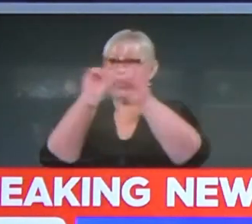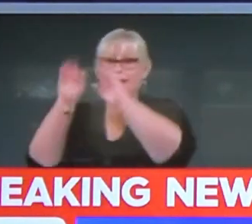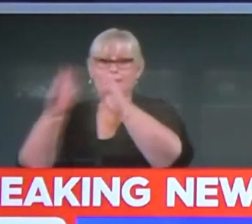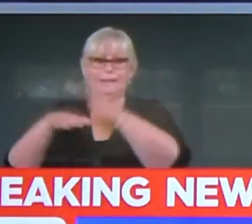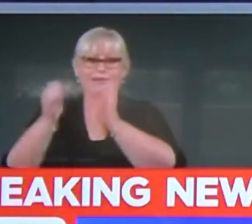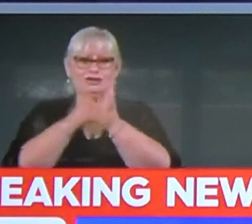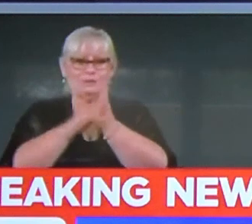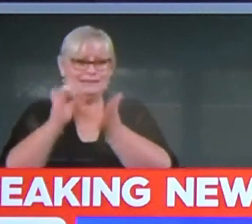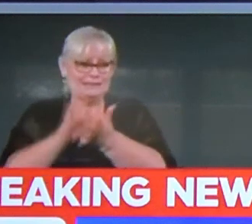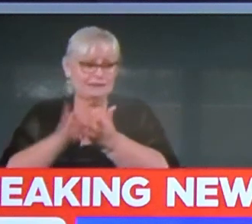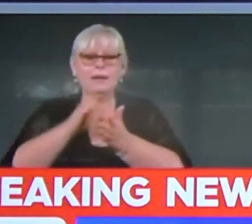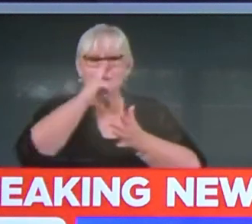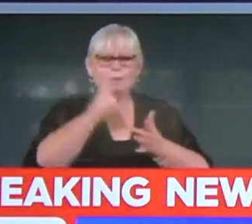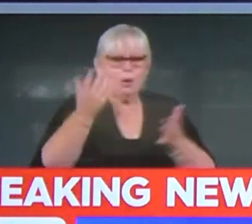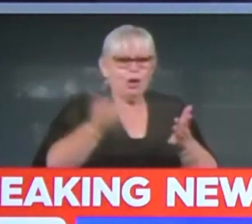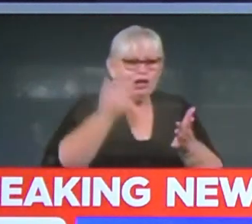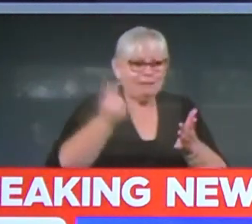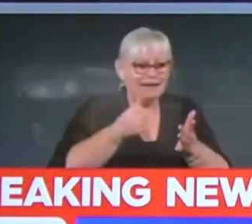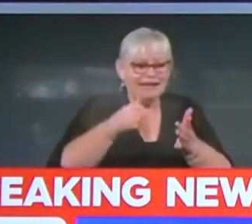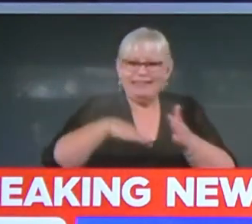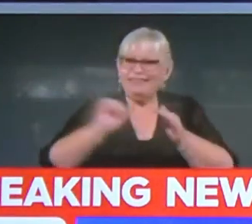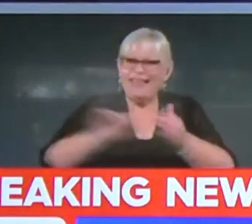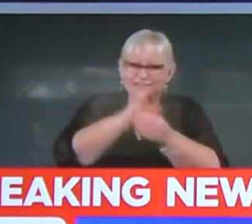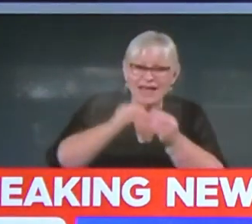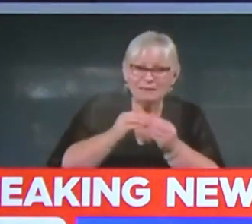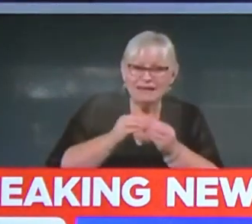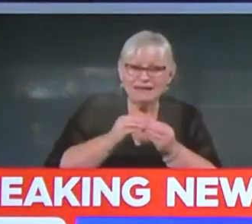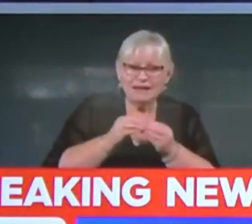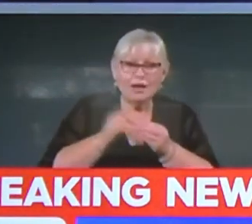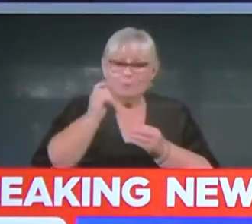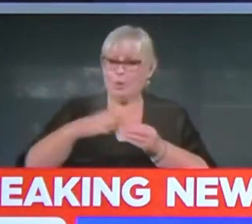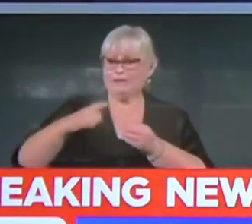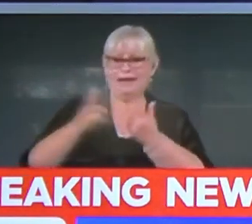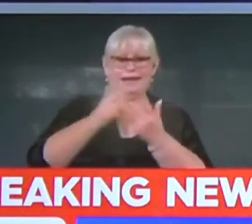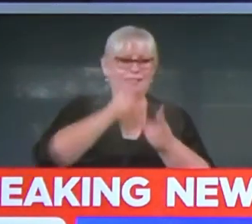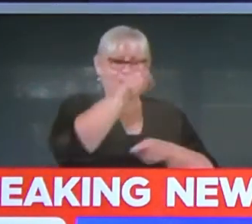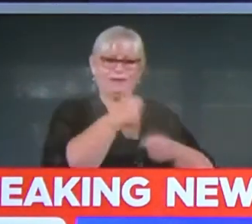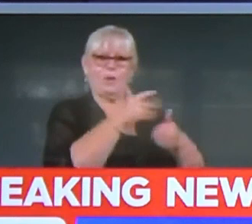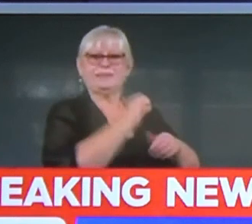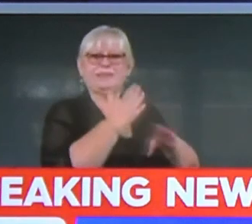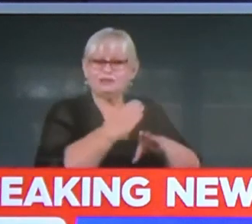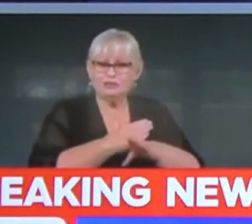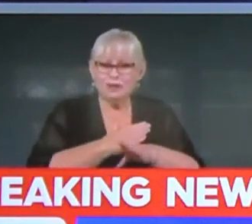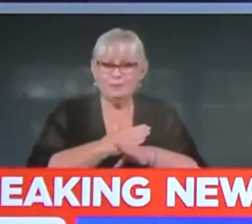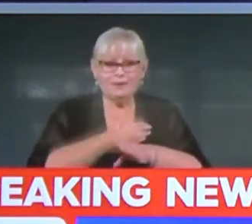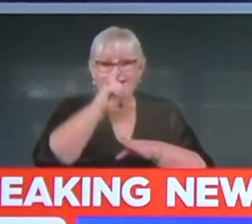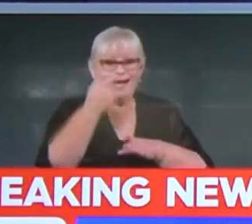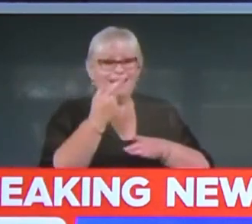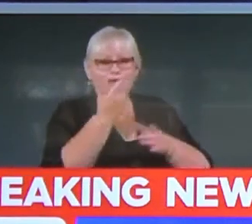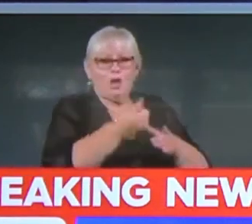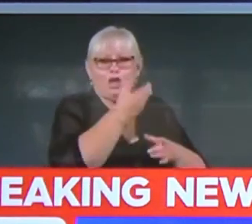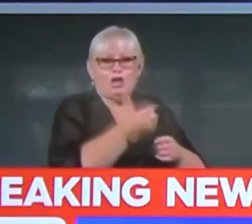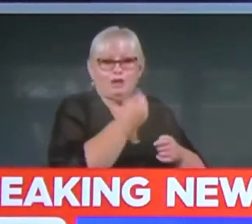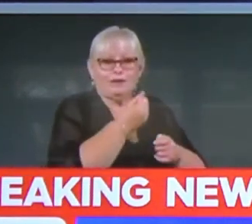essential. People earning money in their family when another member of their family may have lost their job and can no longer